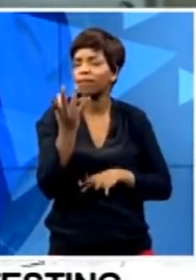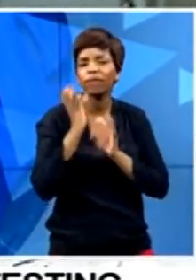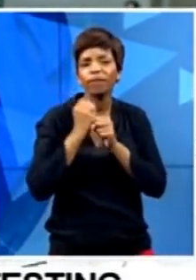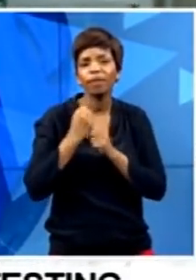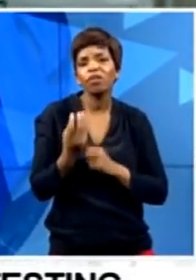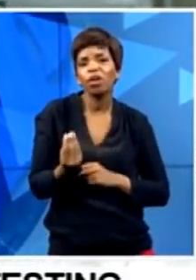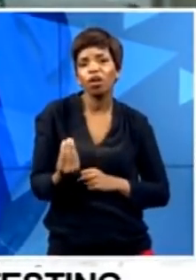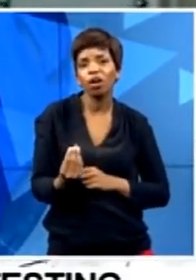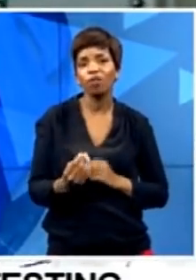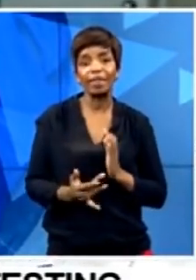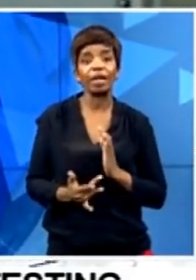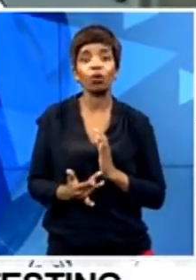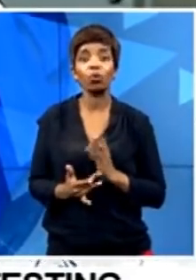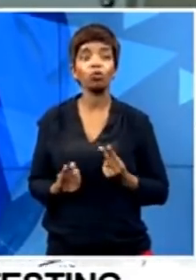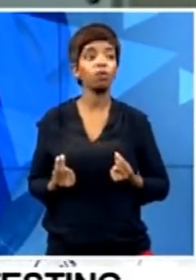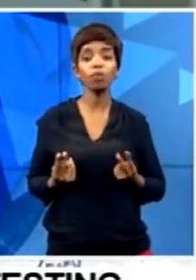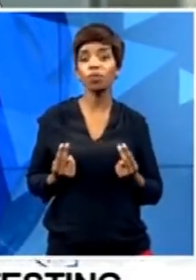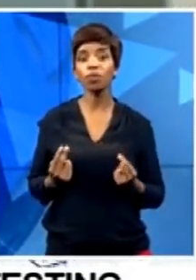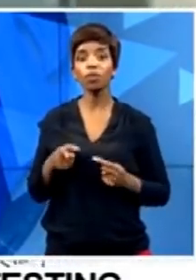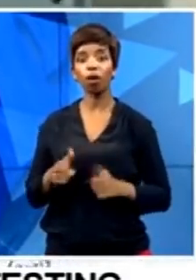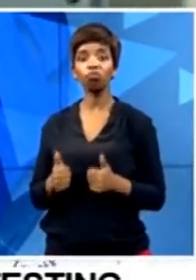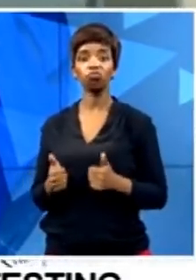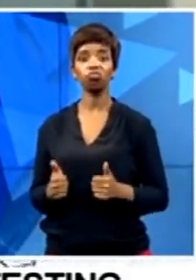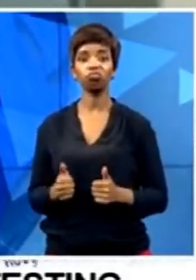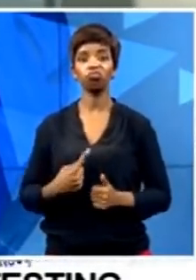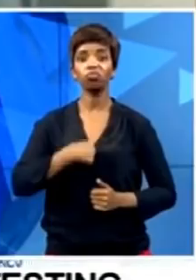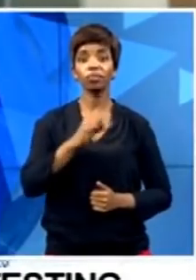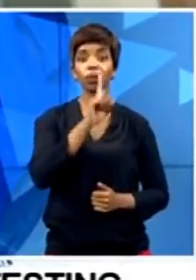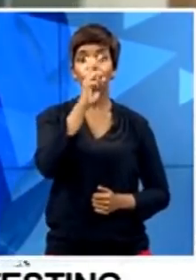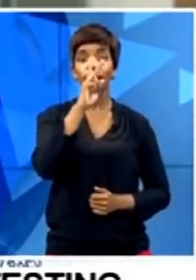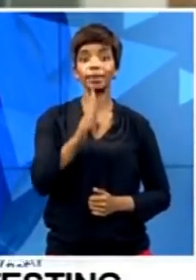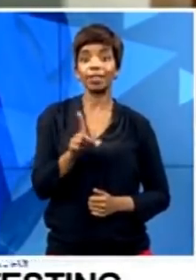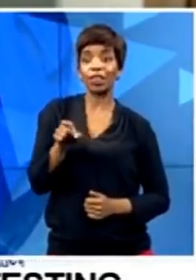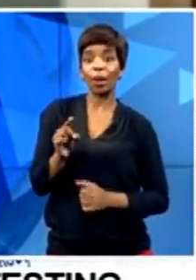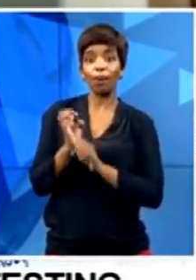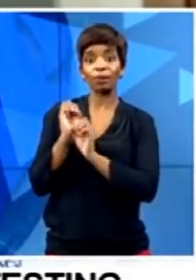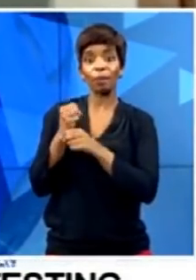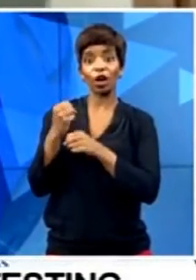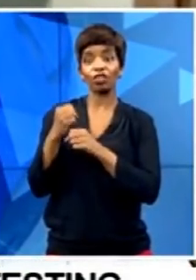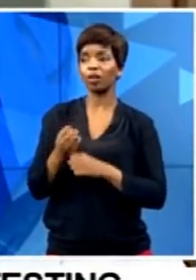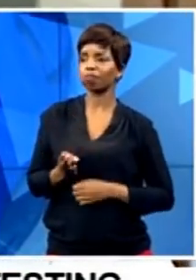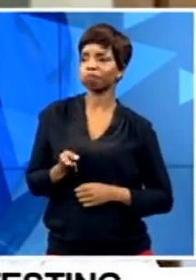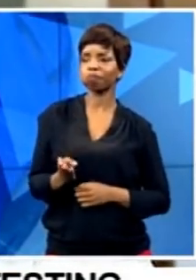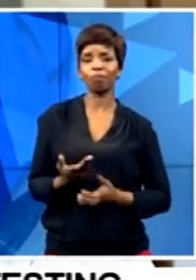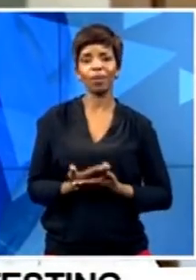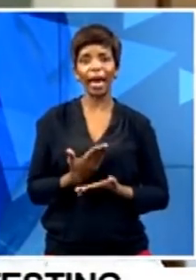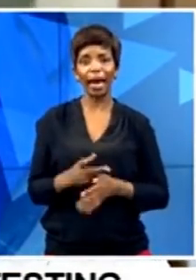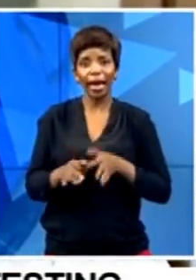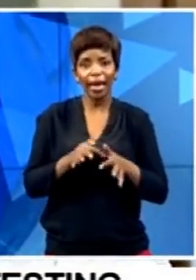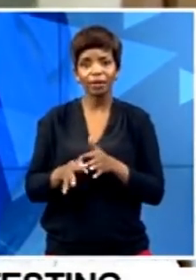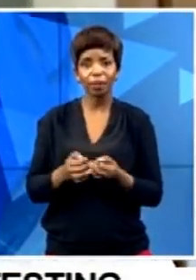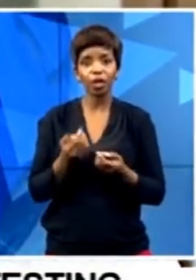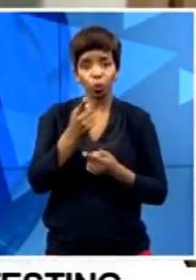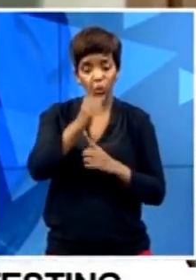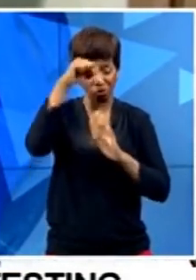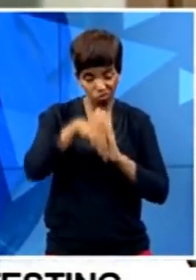amazing. What I've seen there inside, those machines are there, and then they can explain to you much better. But those are machines that we need for